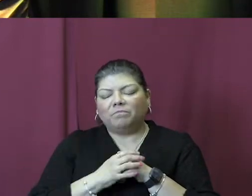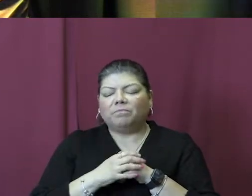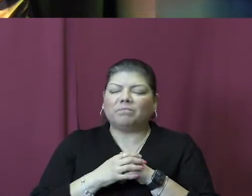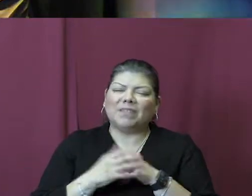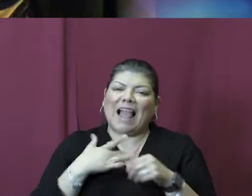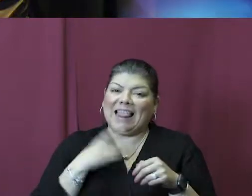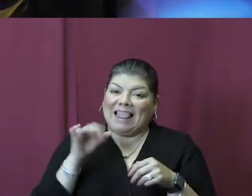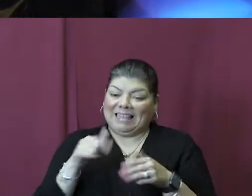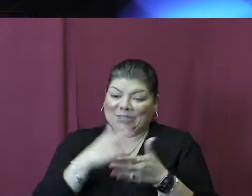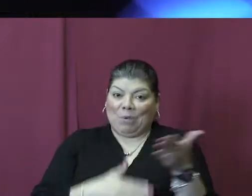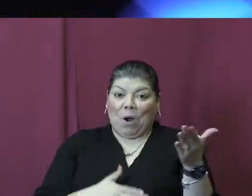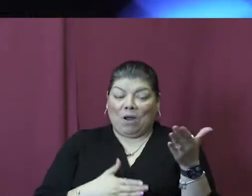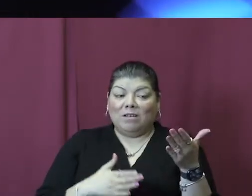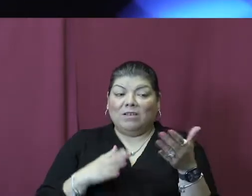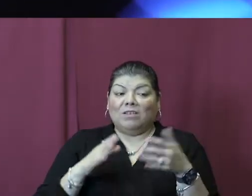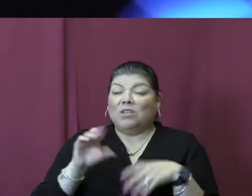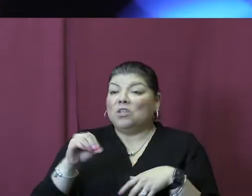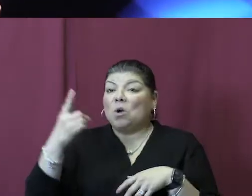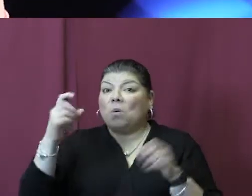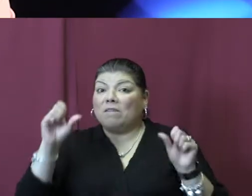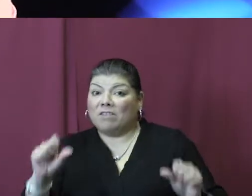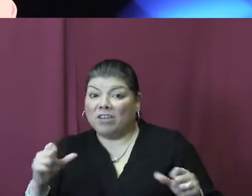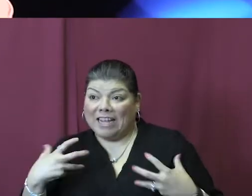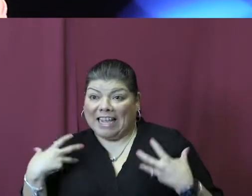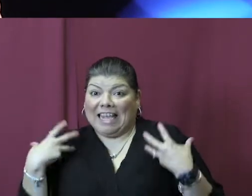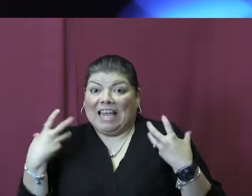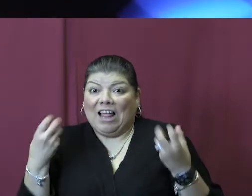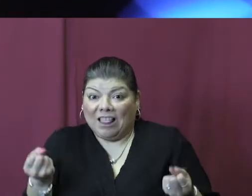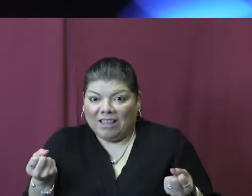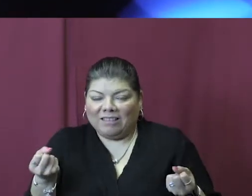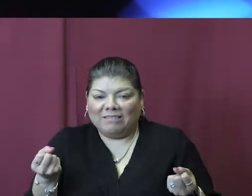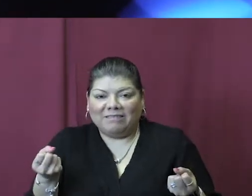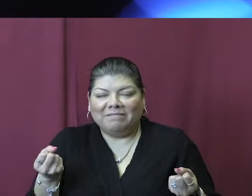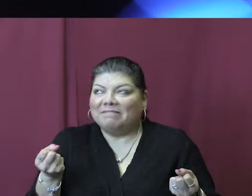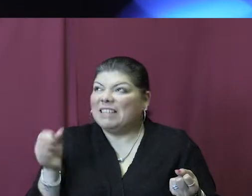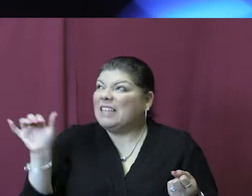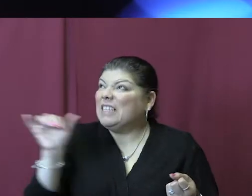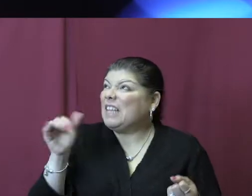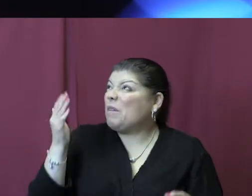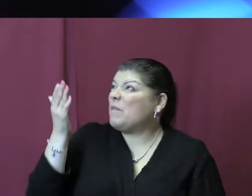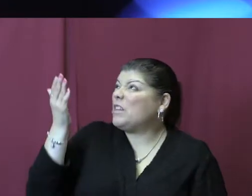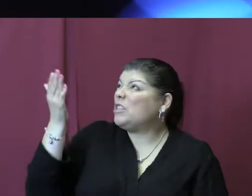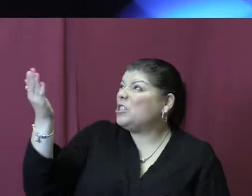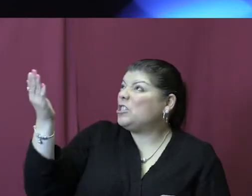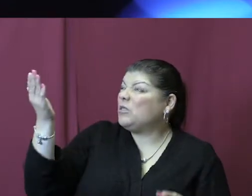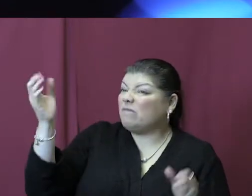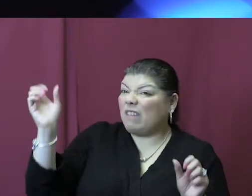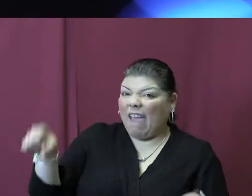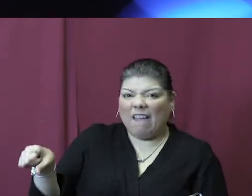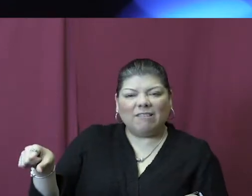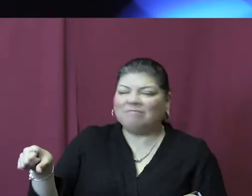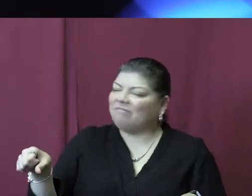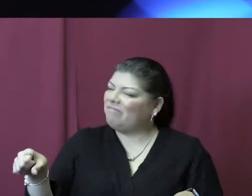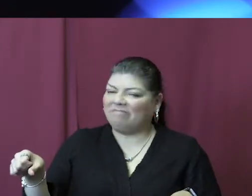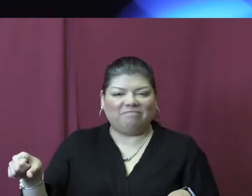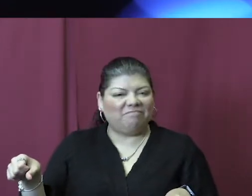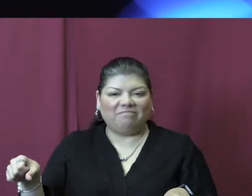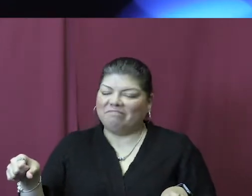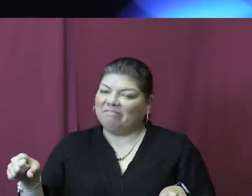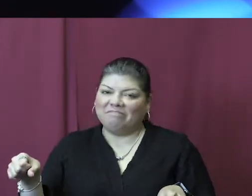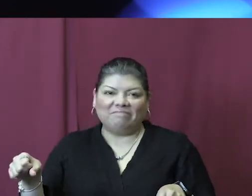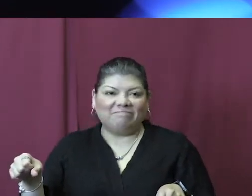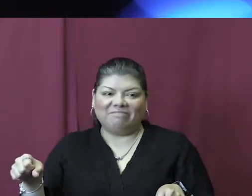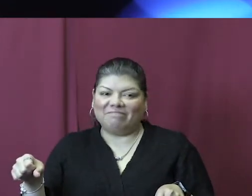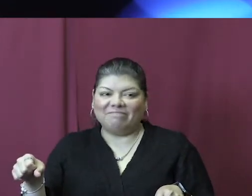I like this part. Nobody could heal me like you